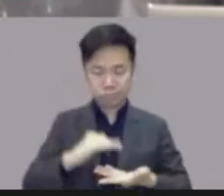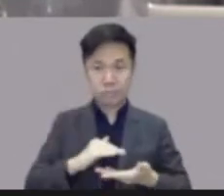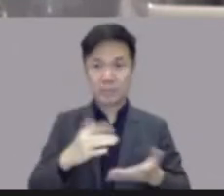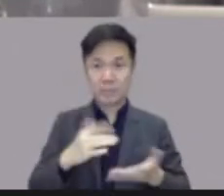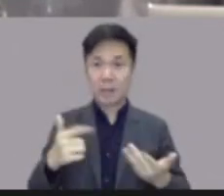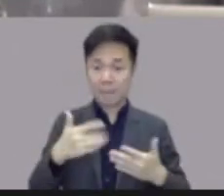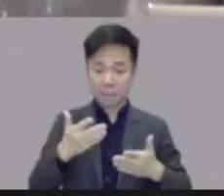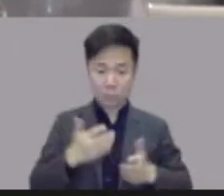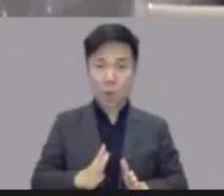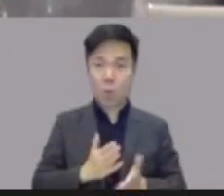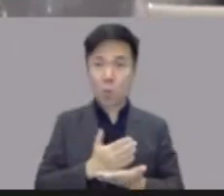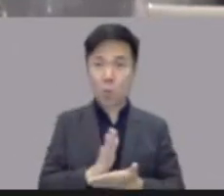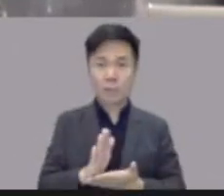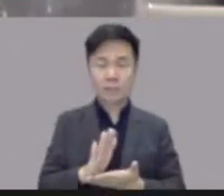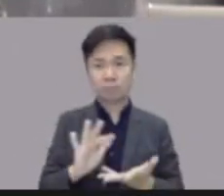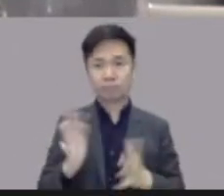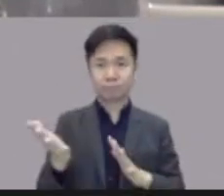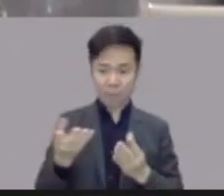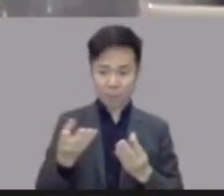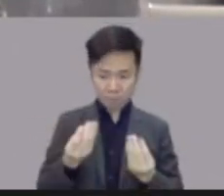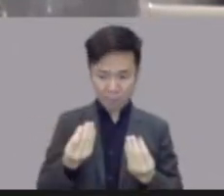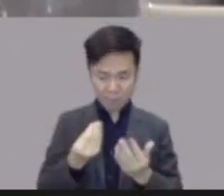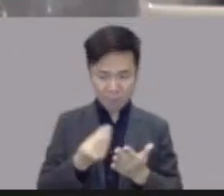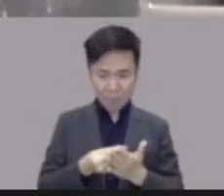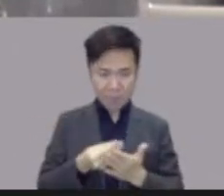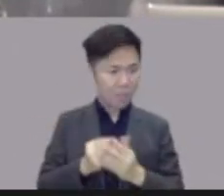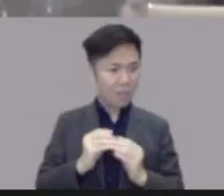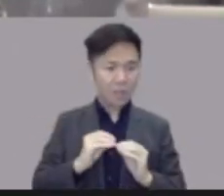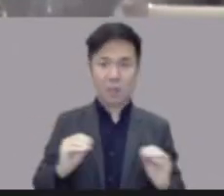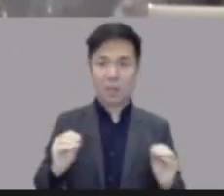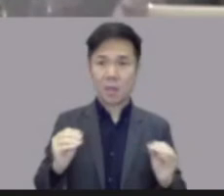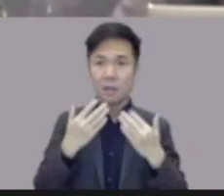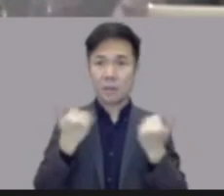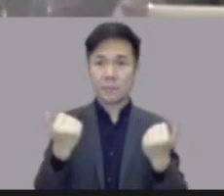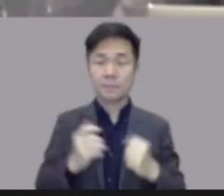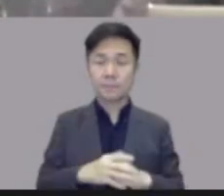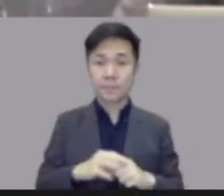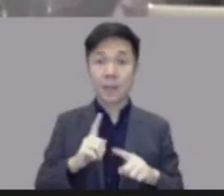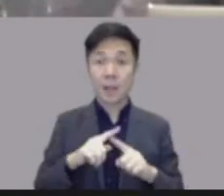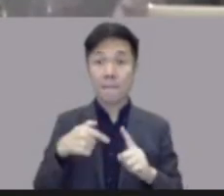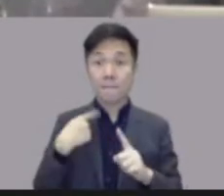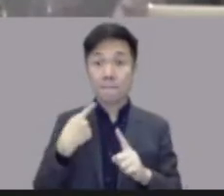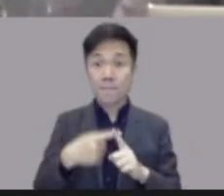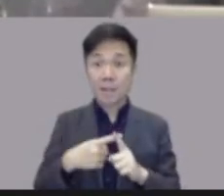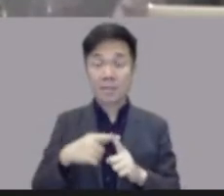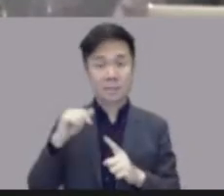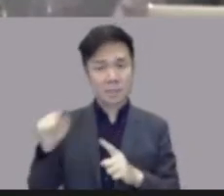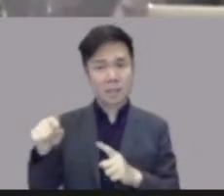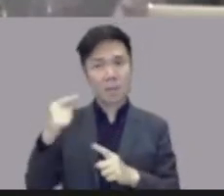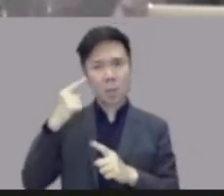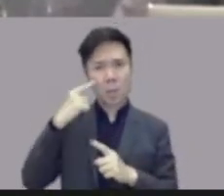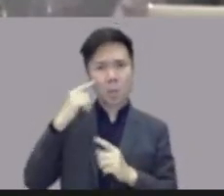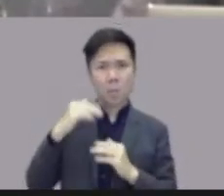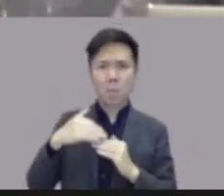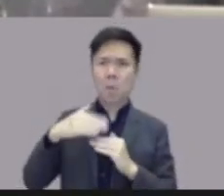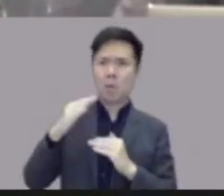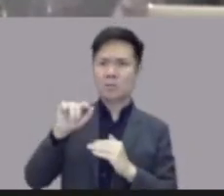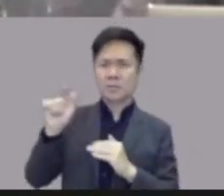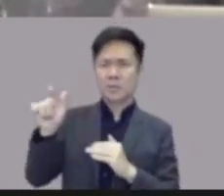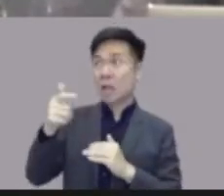and environmentally destructive practices are often committed with impunity by large